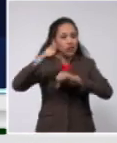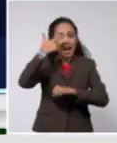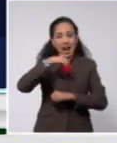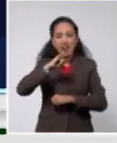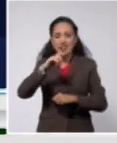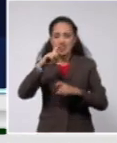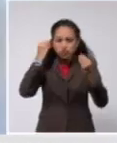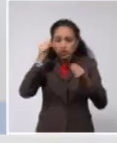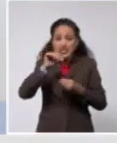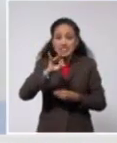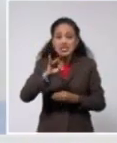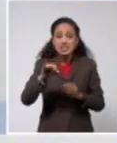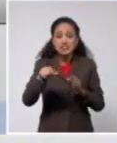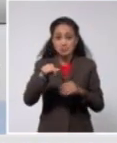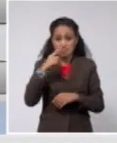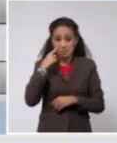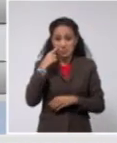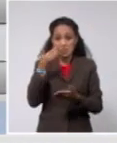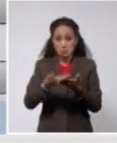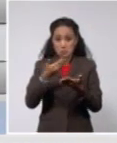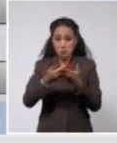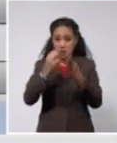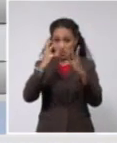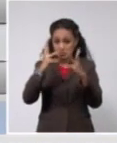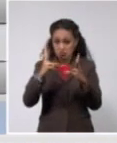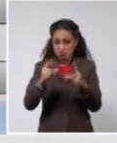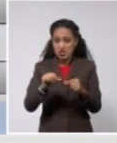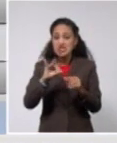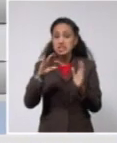Hospital. Of the